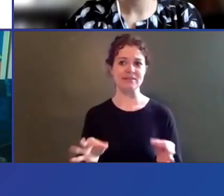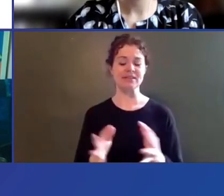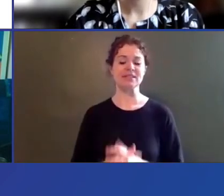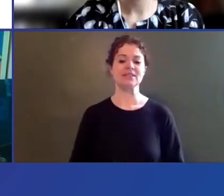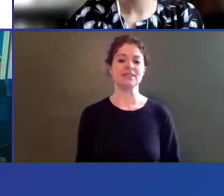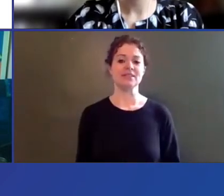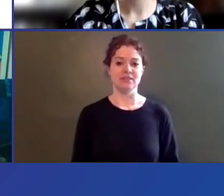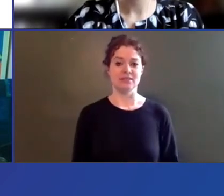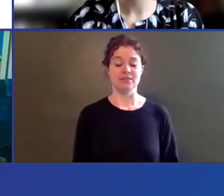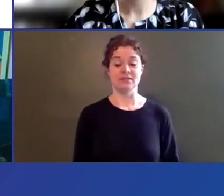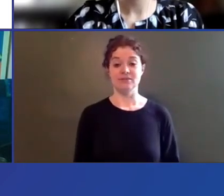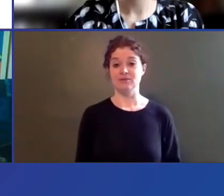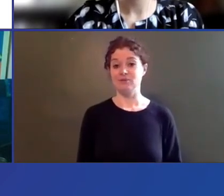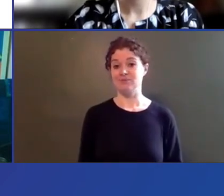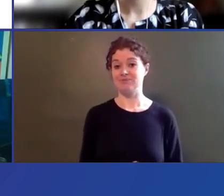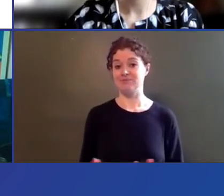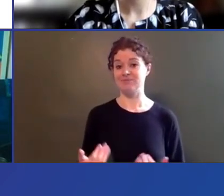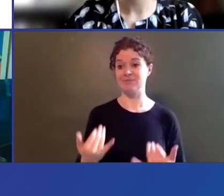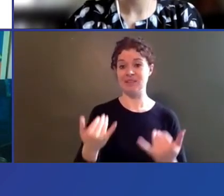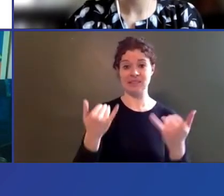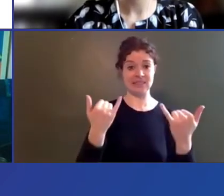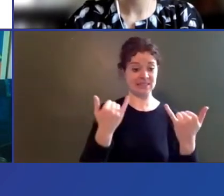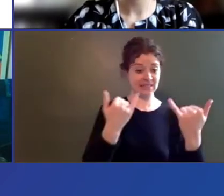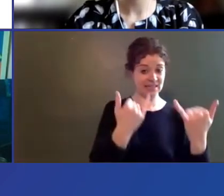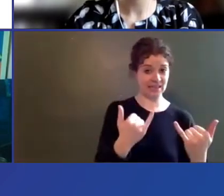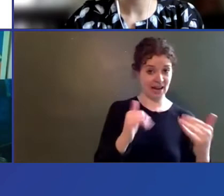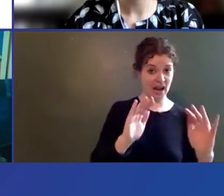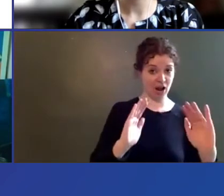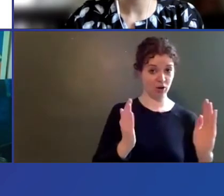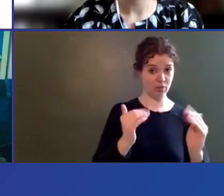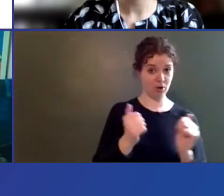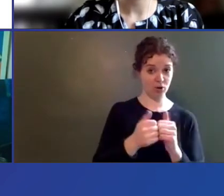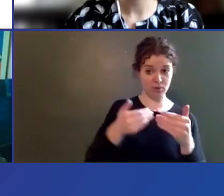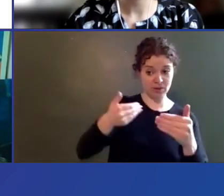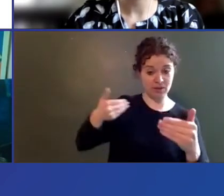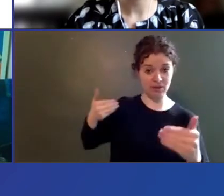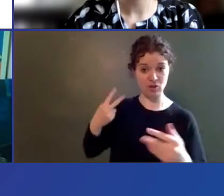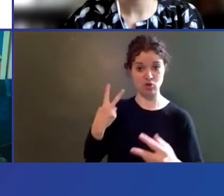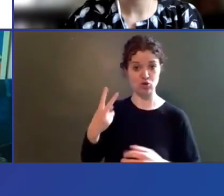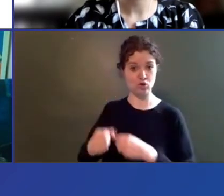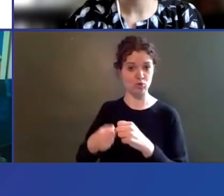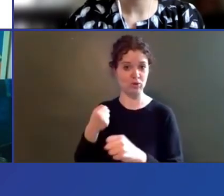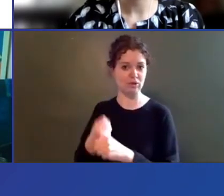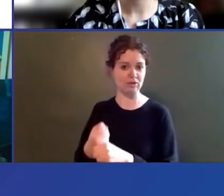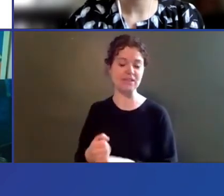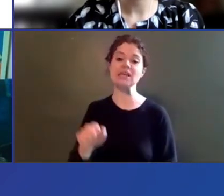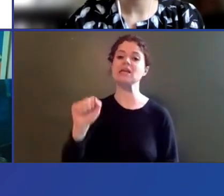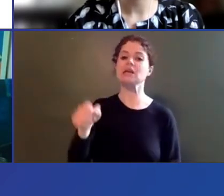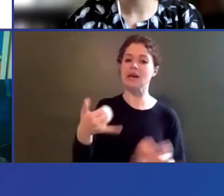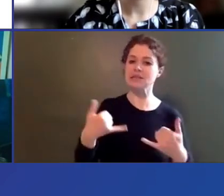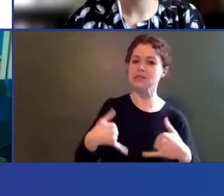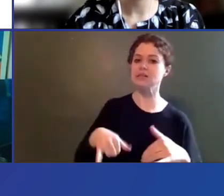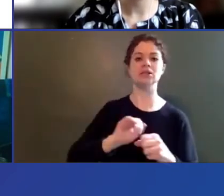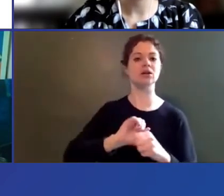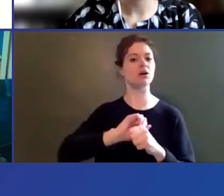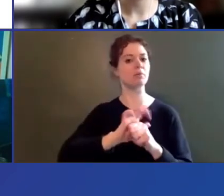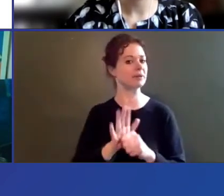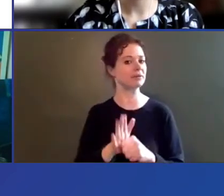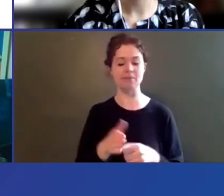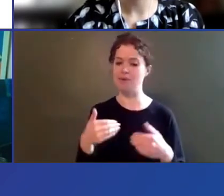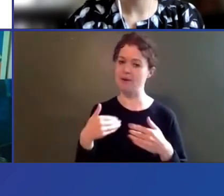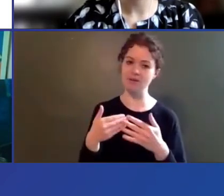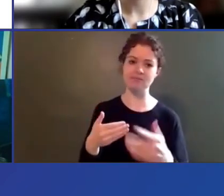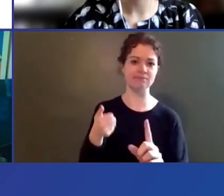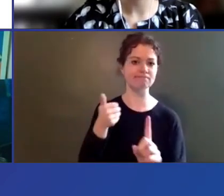we're in a very different place than we were 2 years ago. Well, I think we still are very much in the pandemic. School residencies have begun. Community